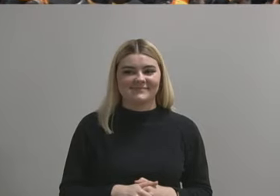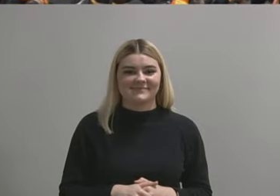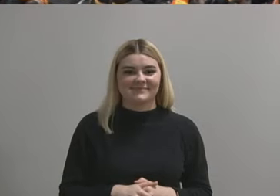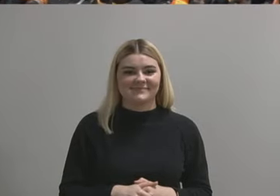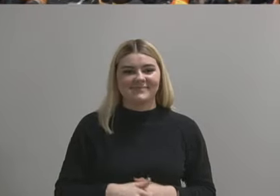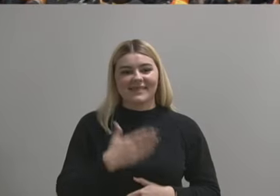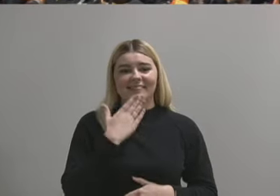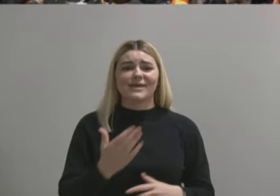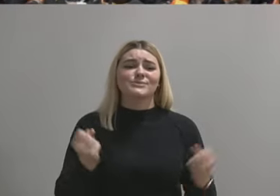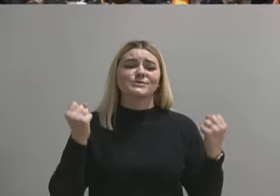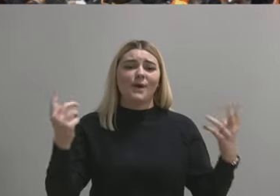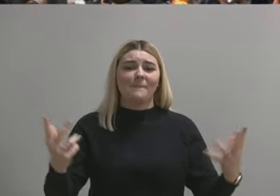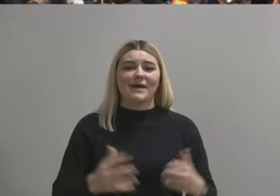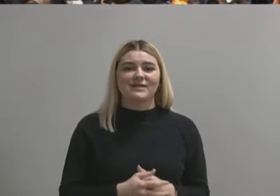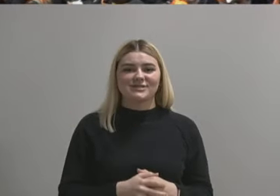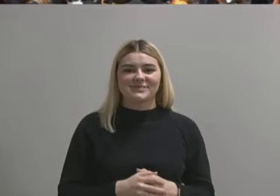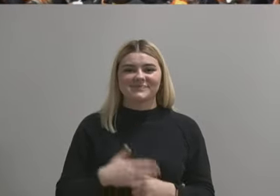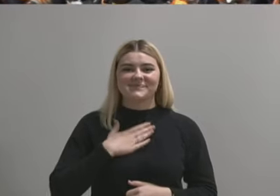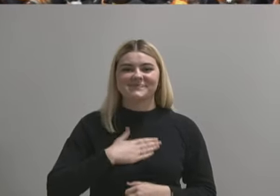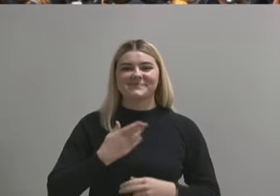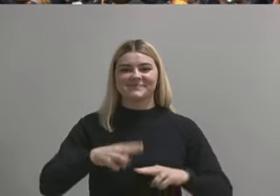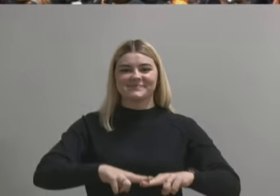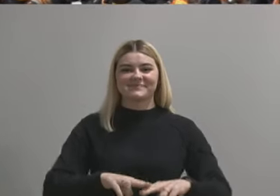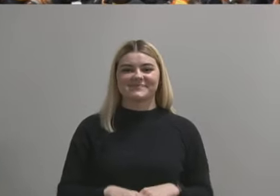Thank you so much. Be seated, please.